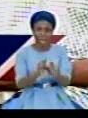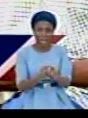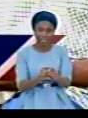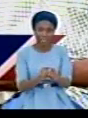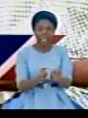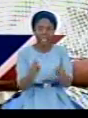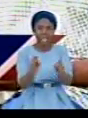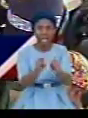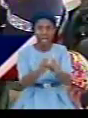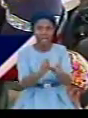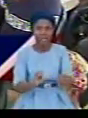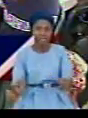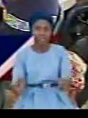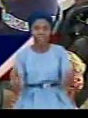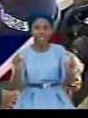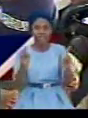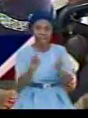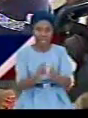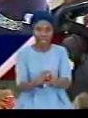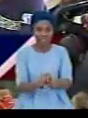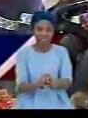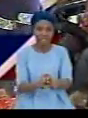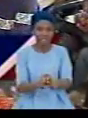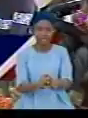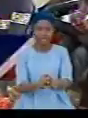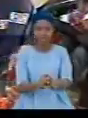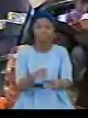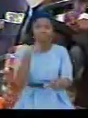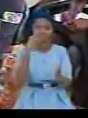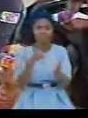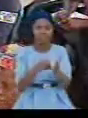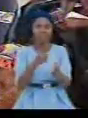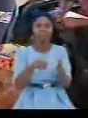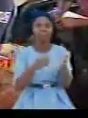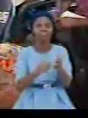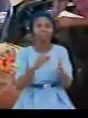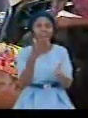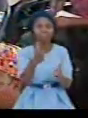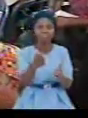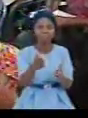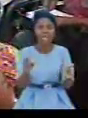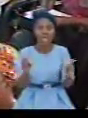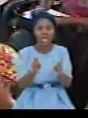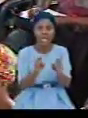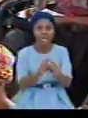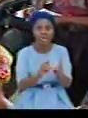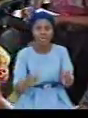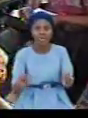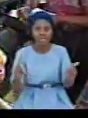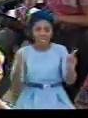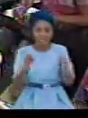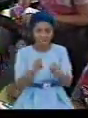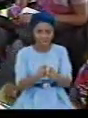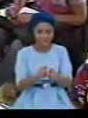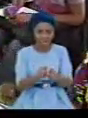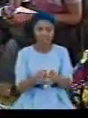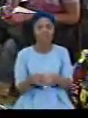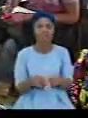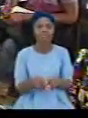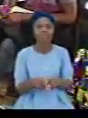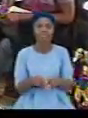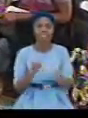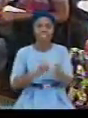according as, tell me, I said, according as, tell me, it is written. That's what you